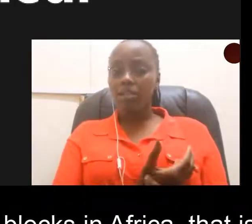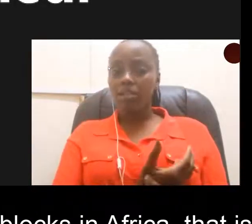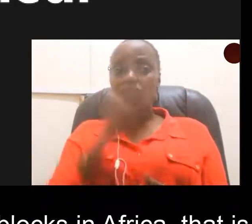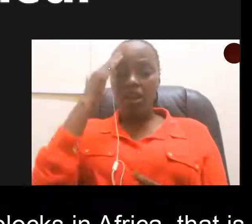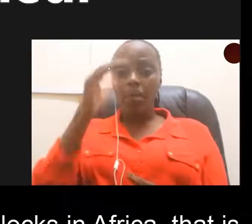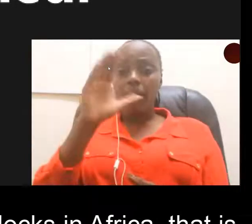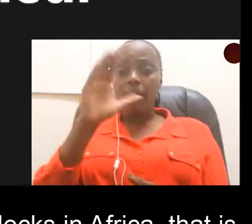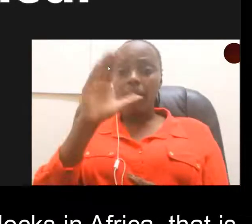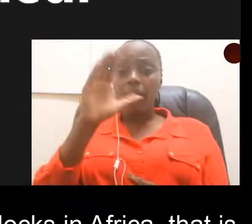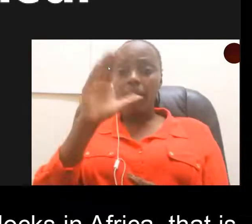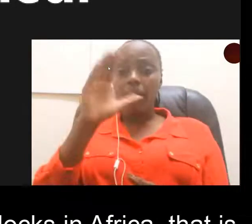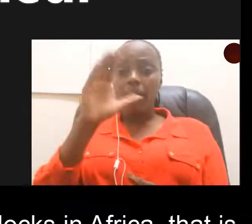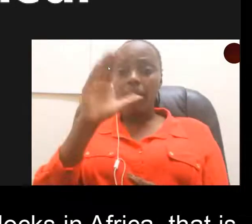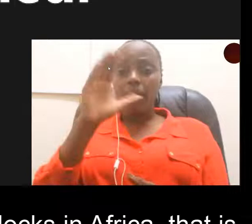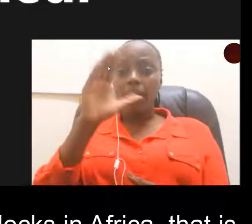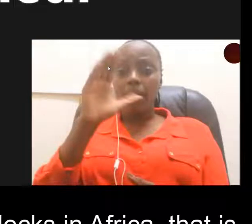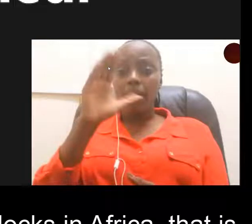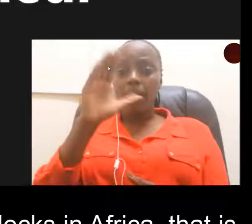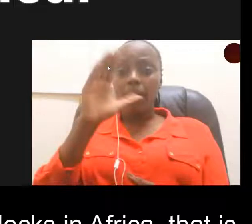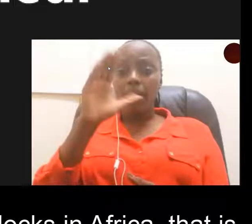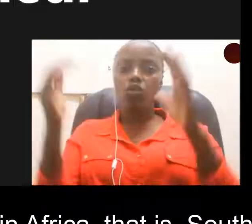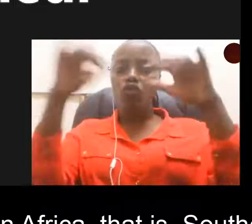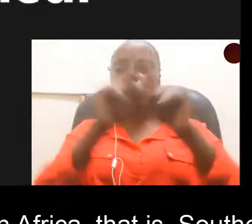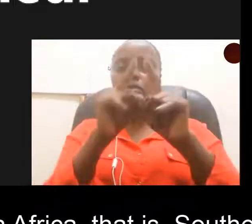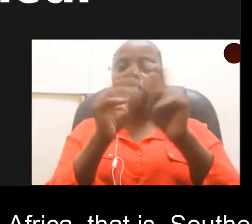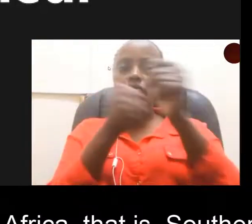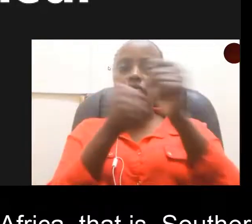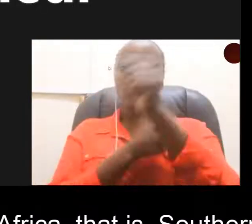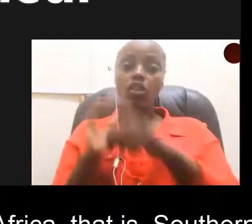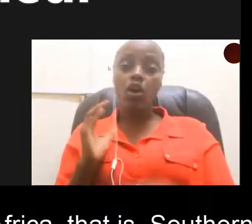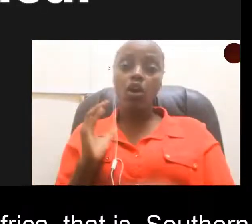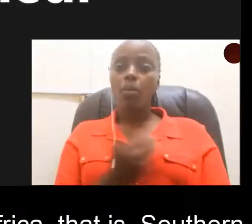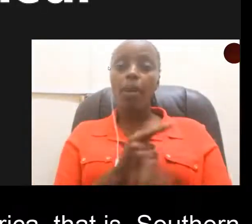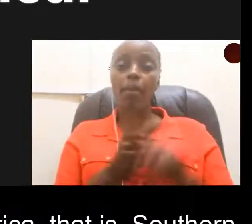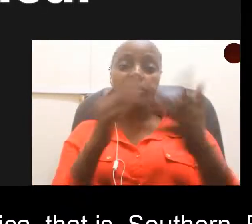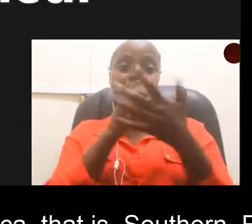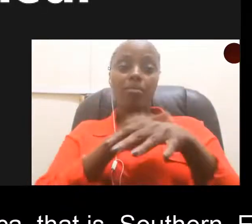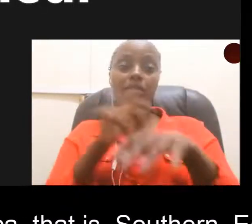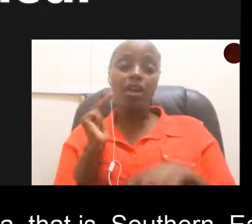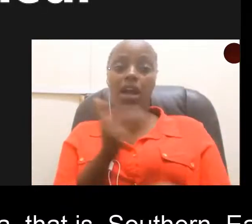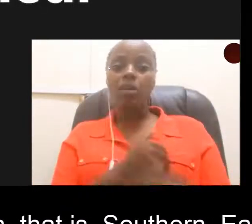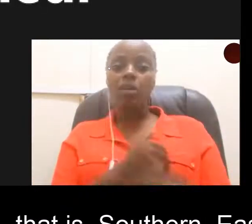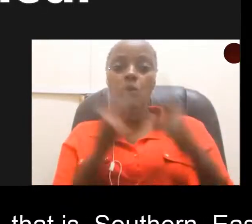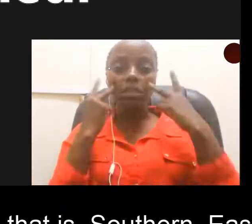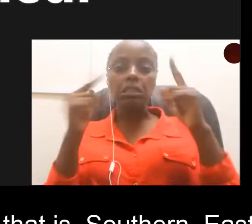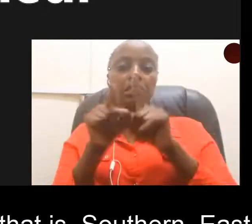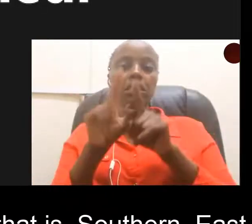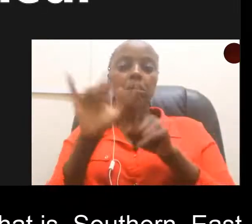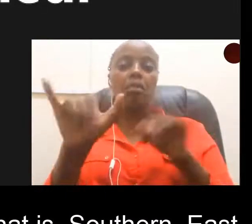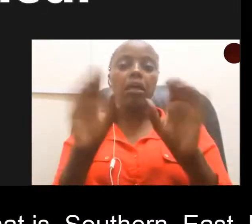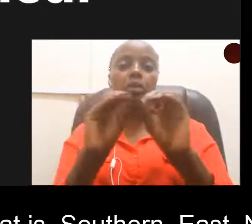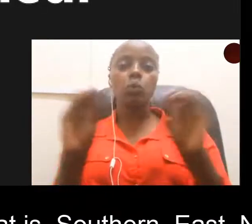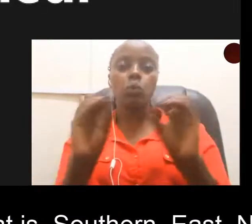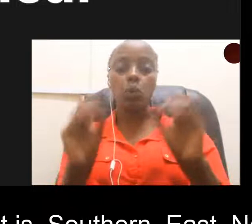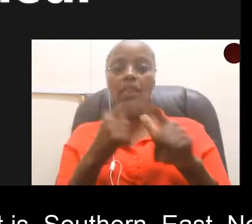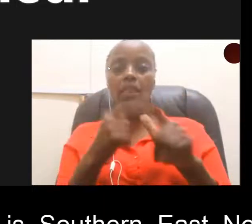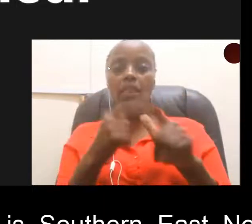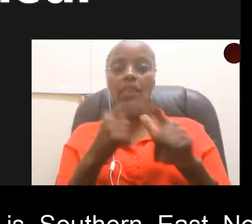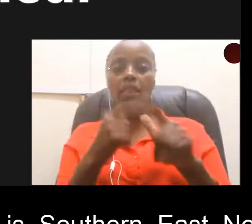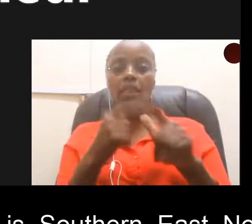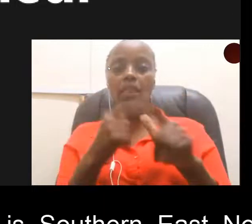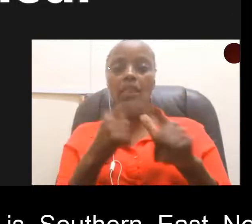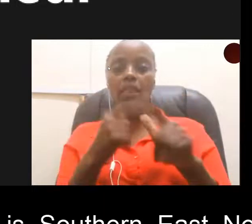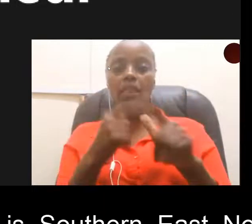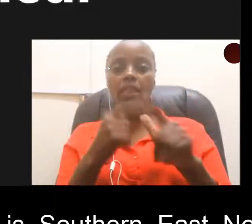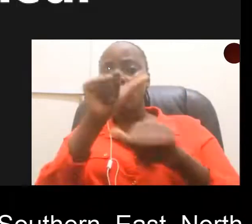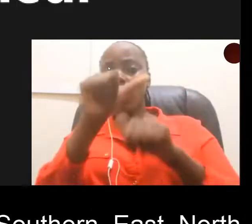Forum is a support system to the committee, although sometimes we are not viewed as such. So, and then there was an issue of the committee